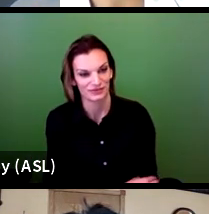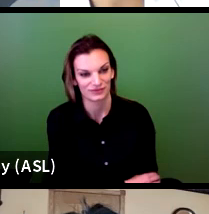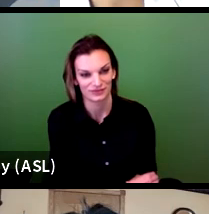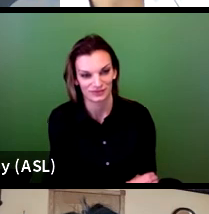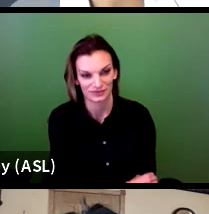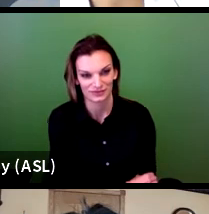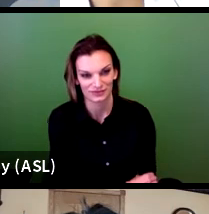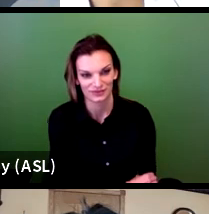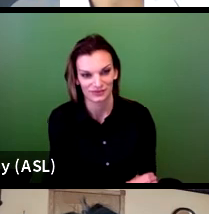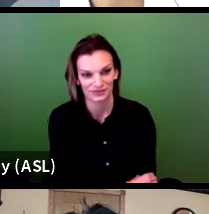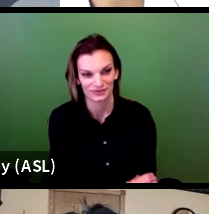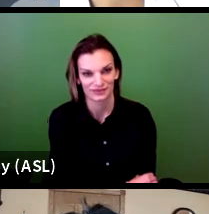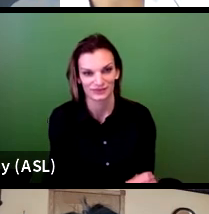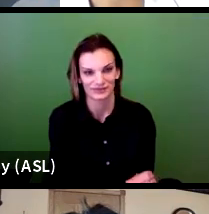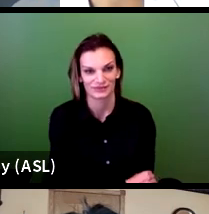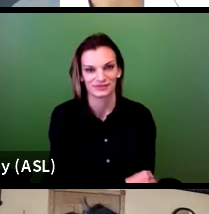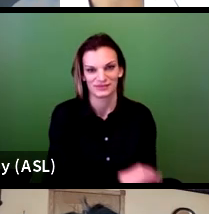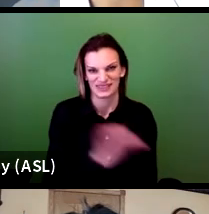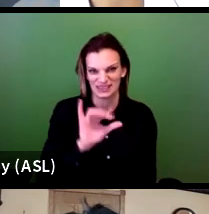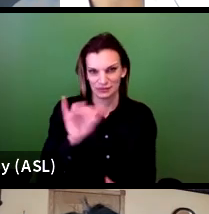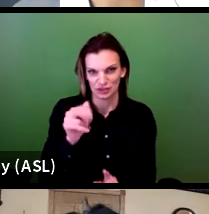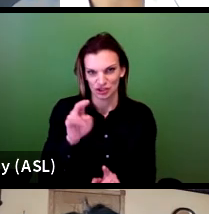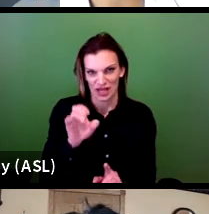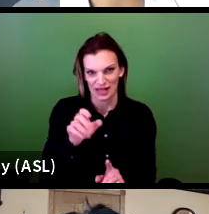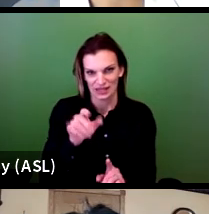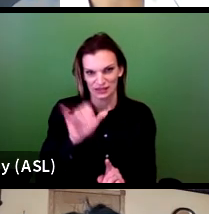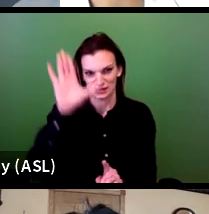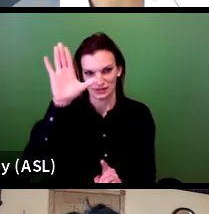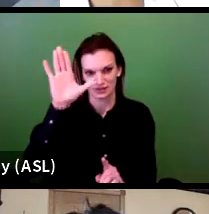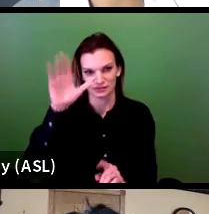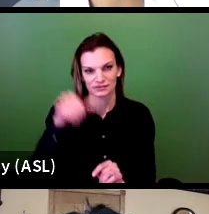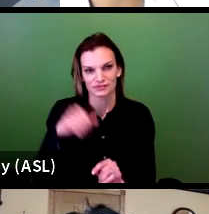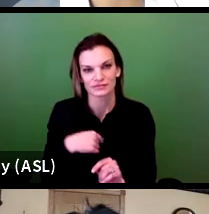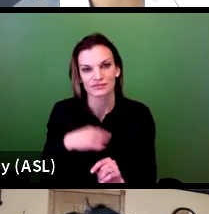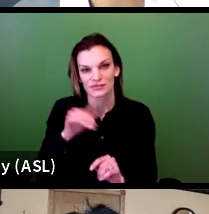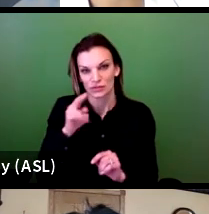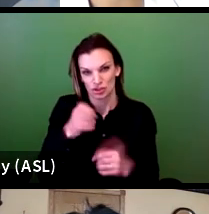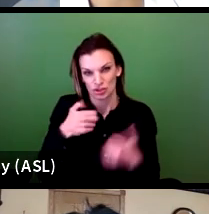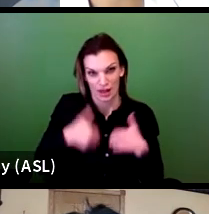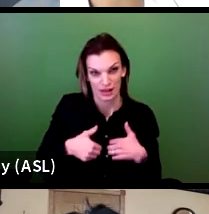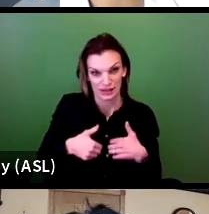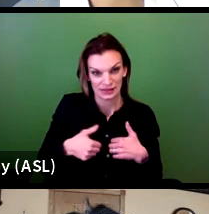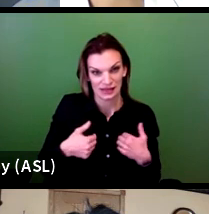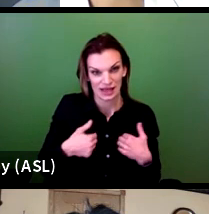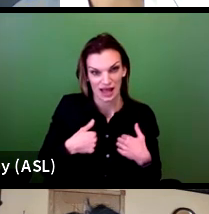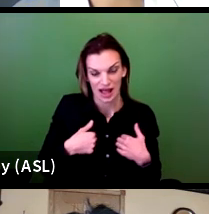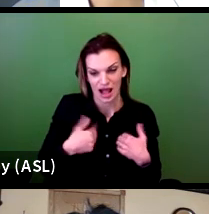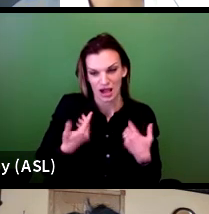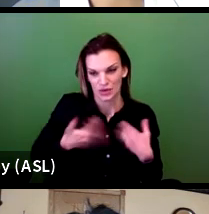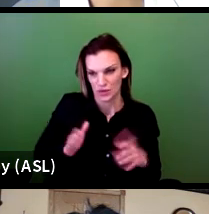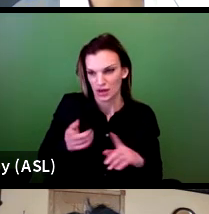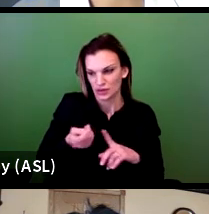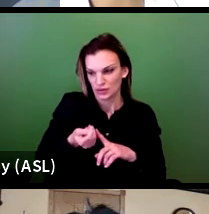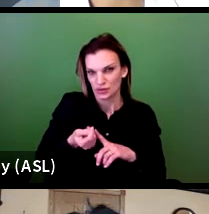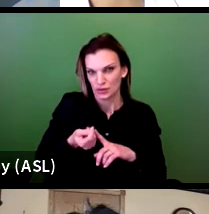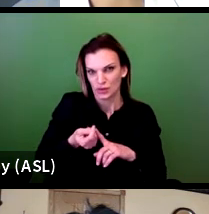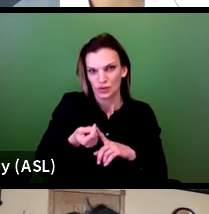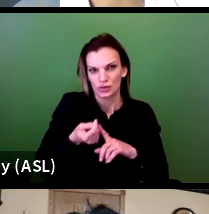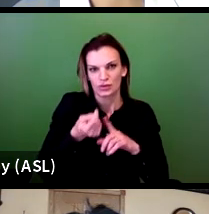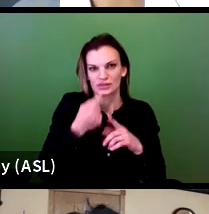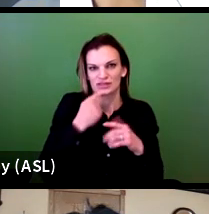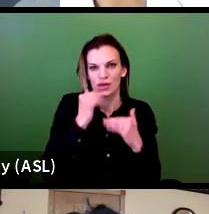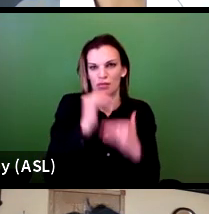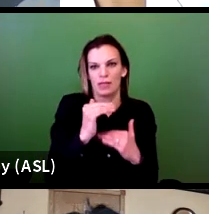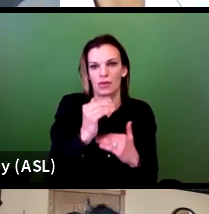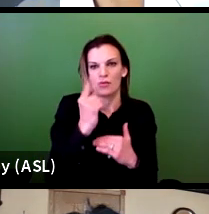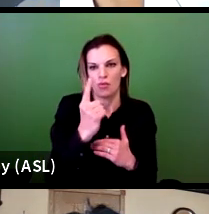Janice also had her hand up, just so you remember. I just want to say that I don't want to limit someone from being on more than one committee,